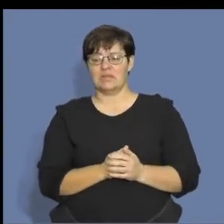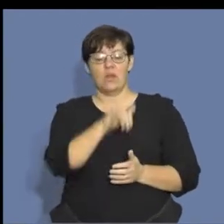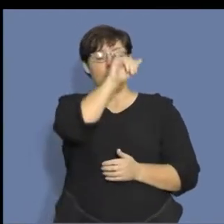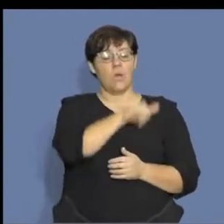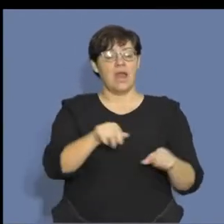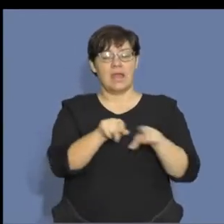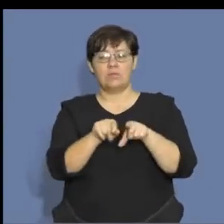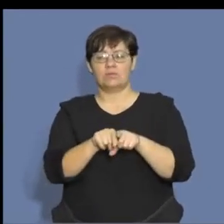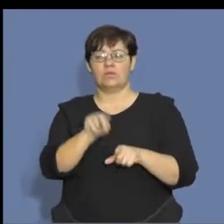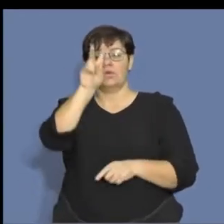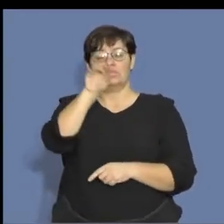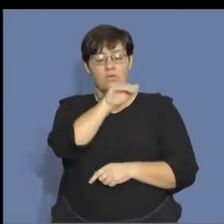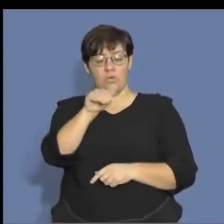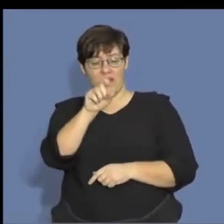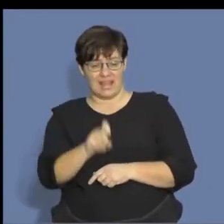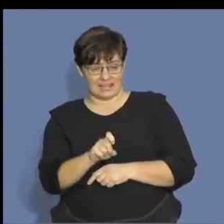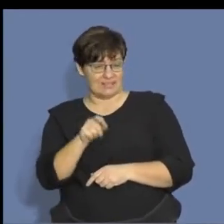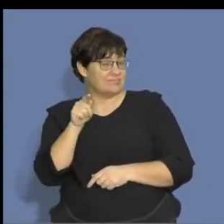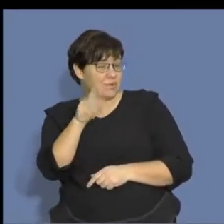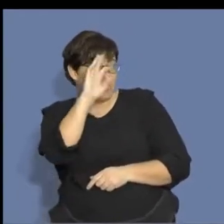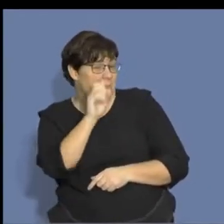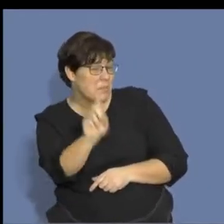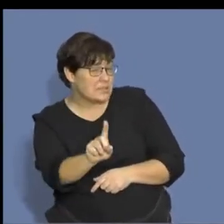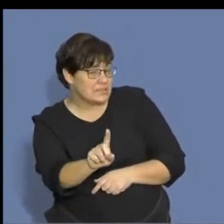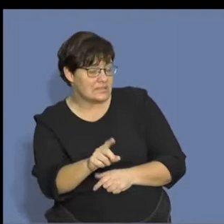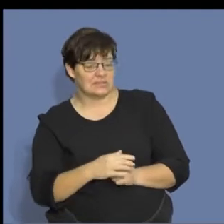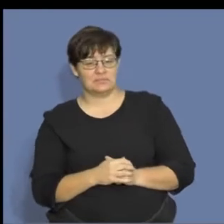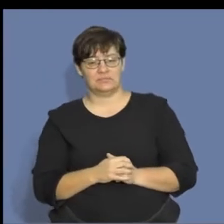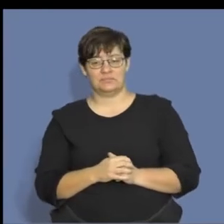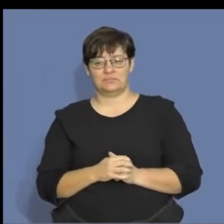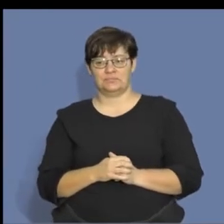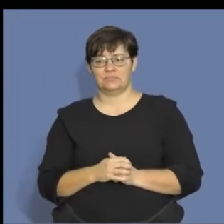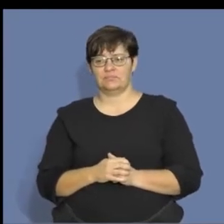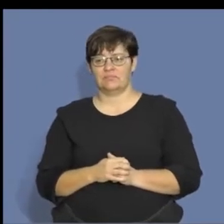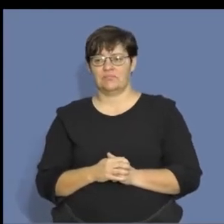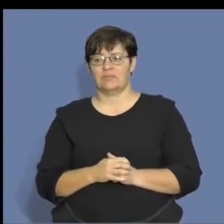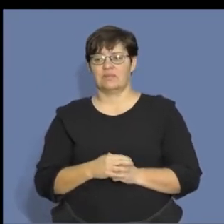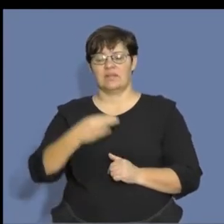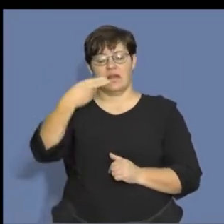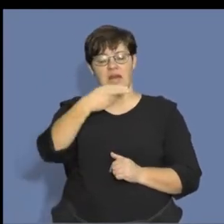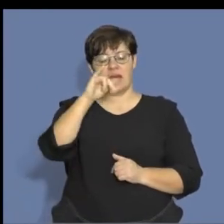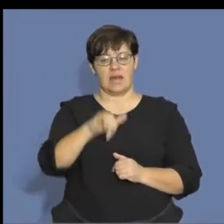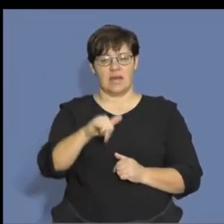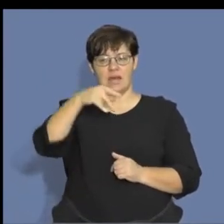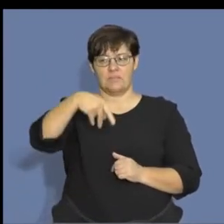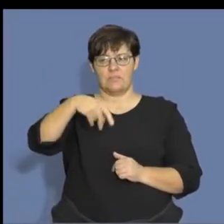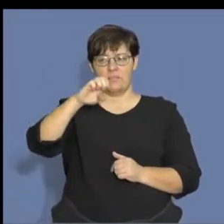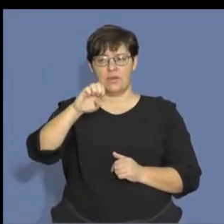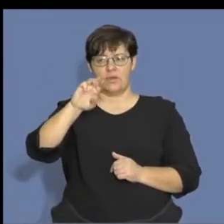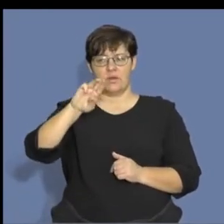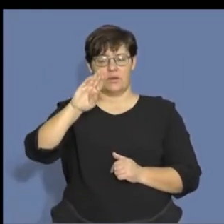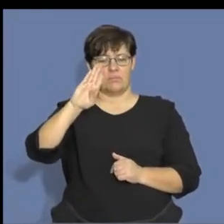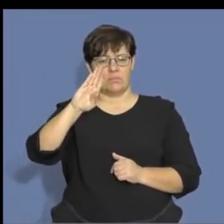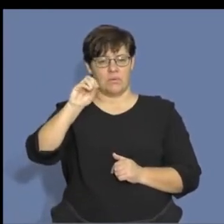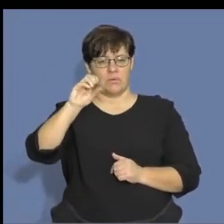x. If you guys can remember what this is a hyperbola, and that's what my